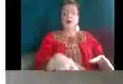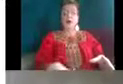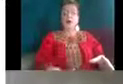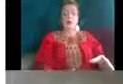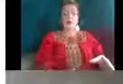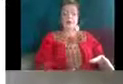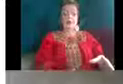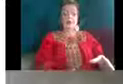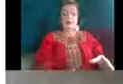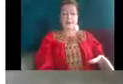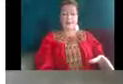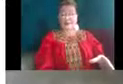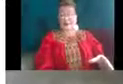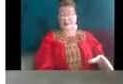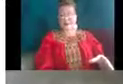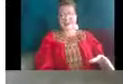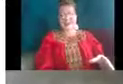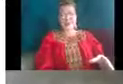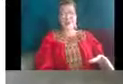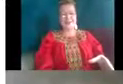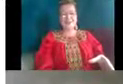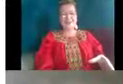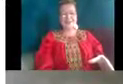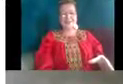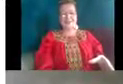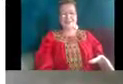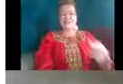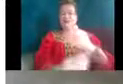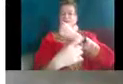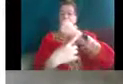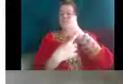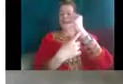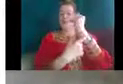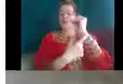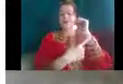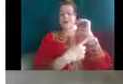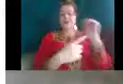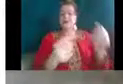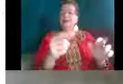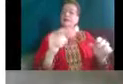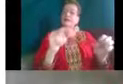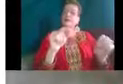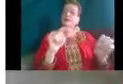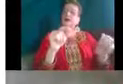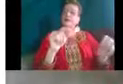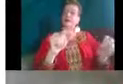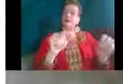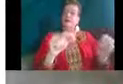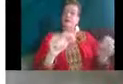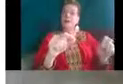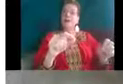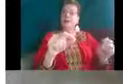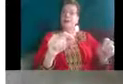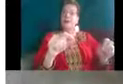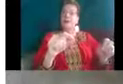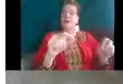uh the wrist thing the wrist activation it's not just for using on the wrist if the client